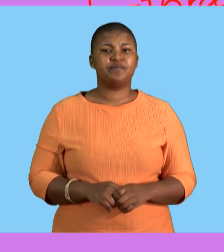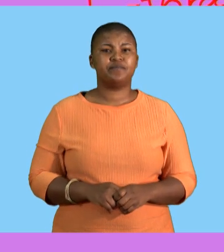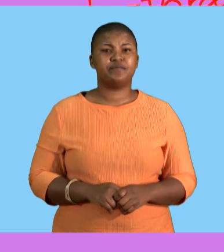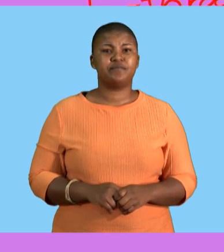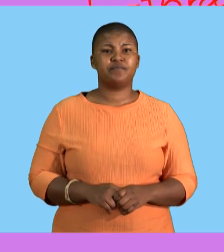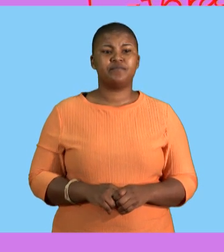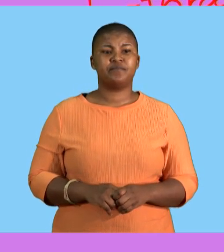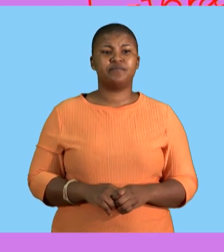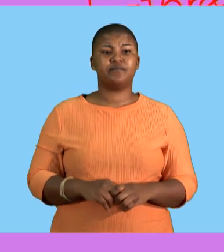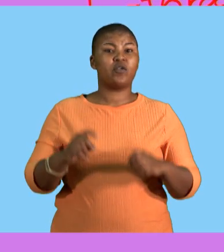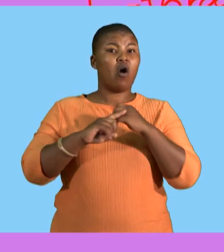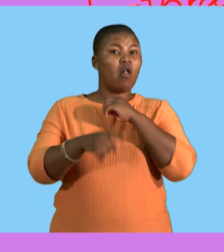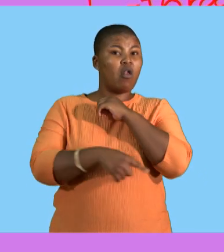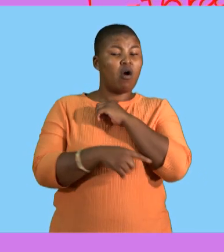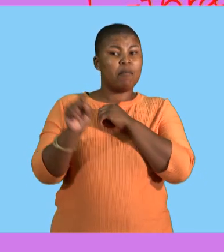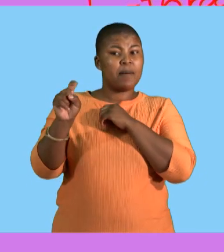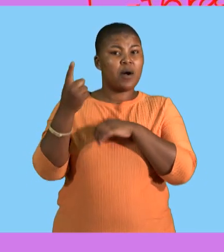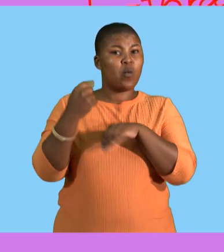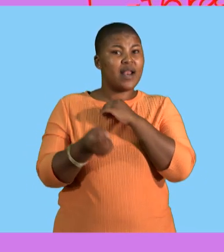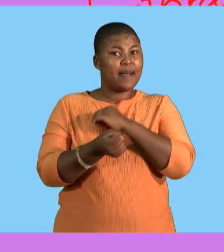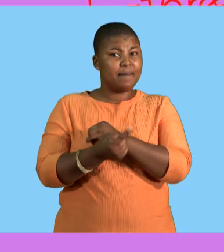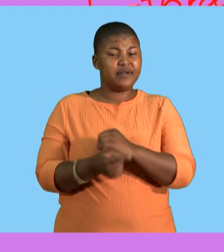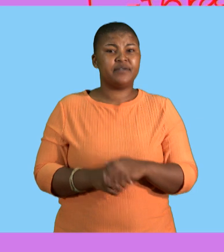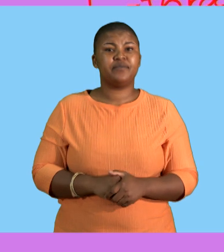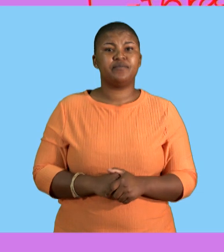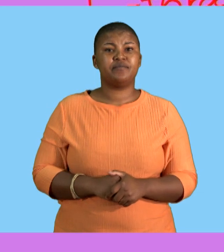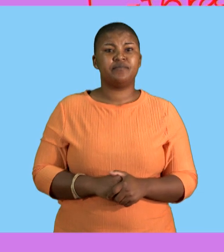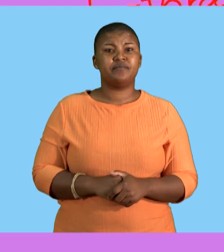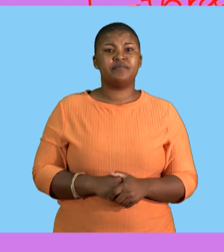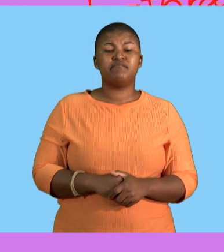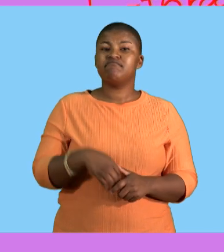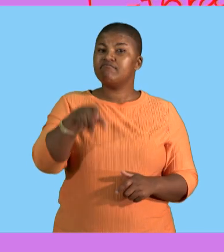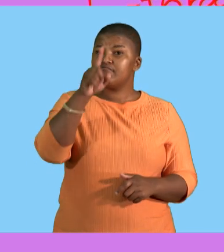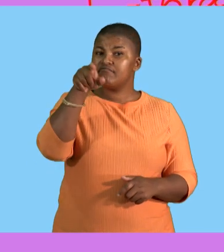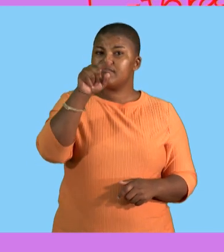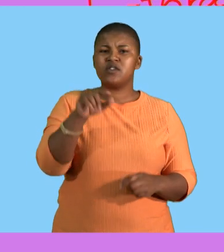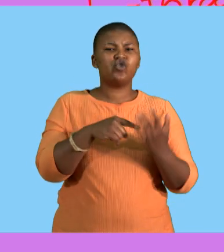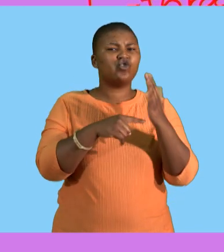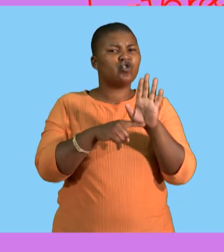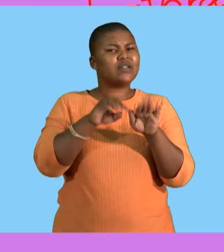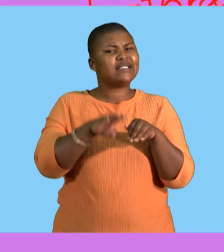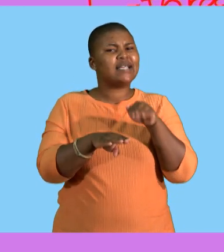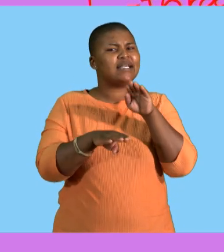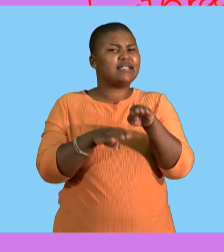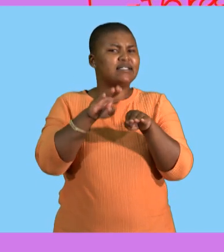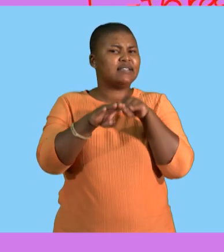And then the last part is this symbol is used to show stairs.